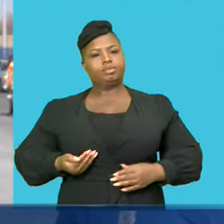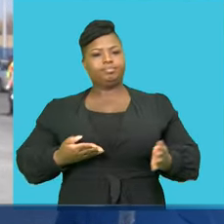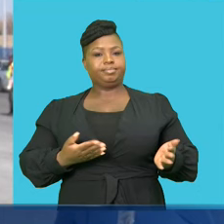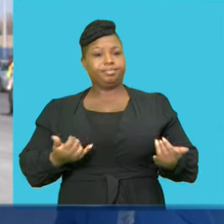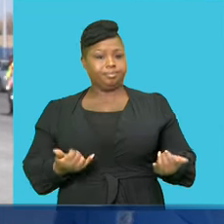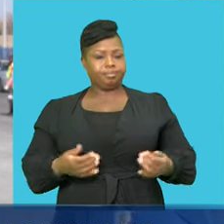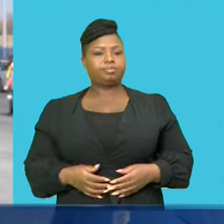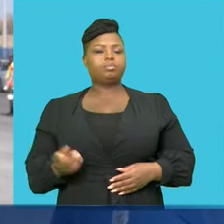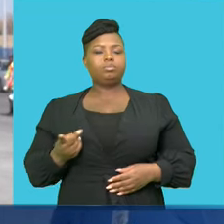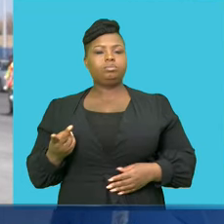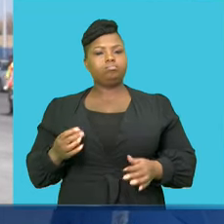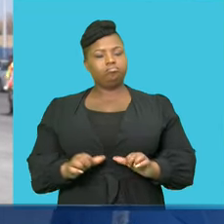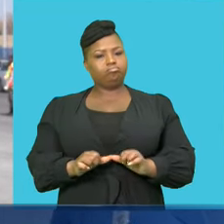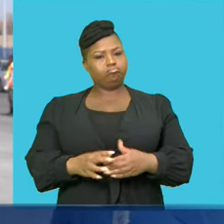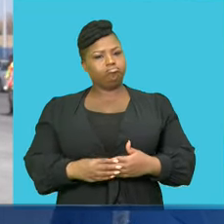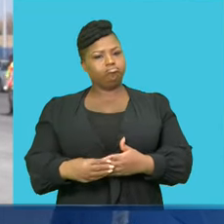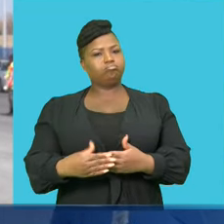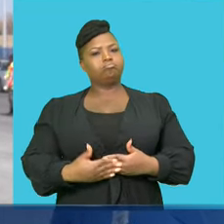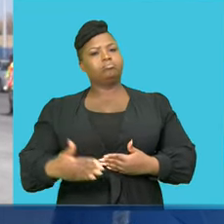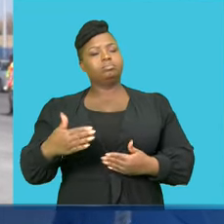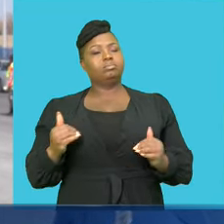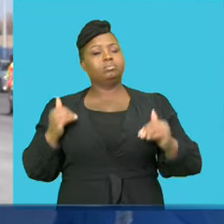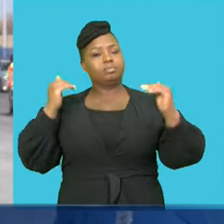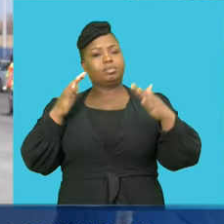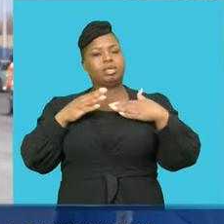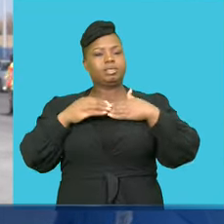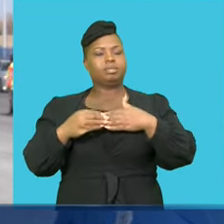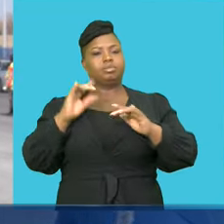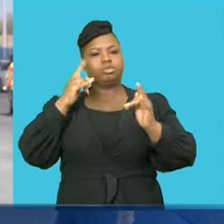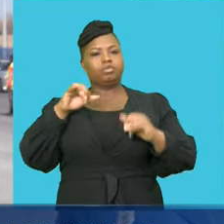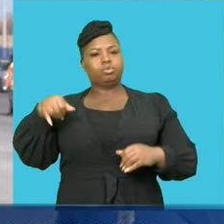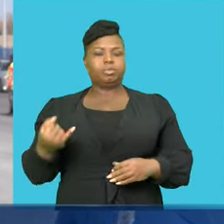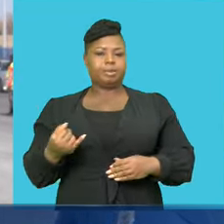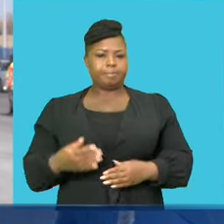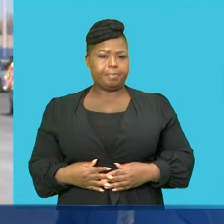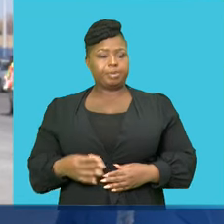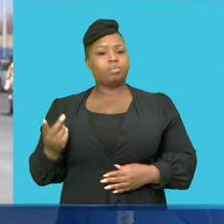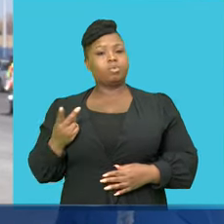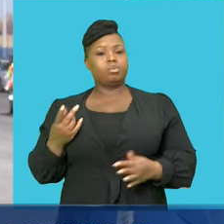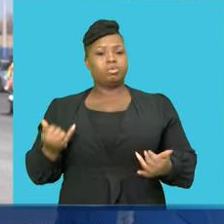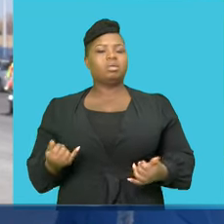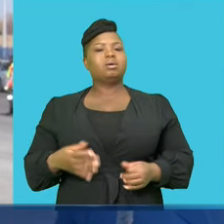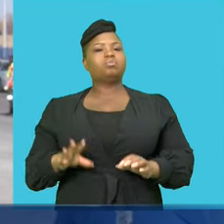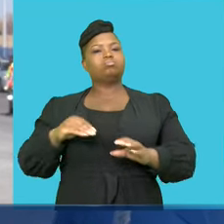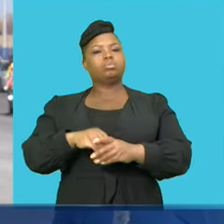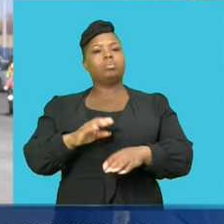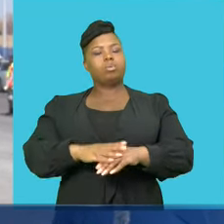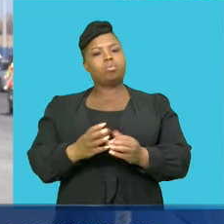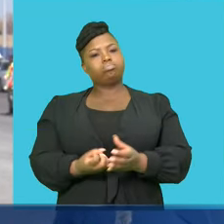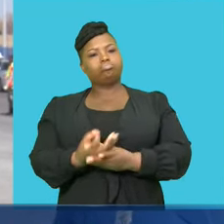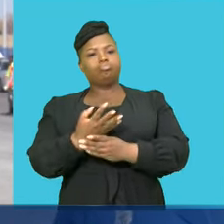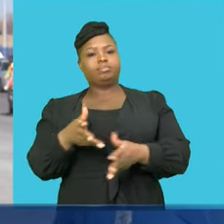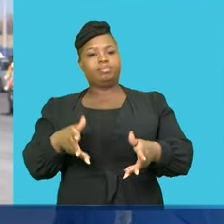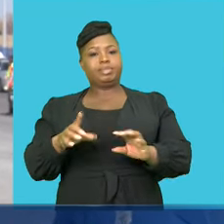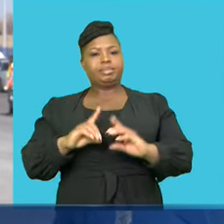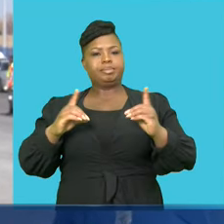table and taking them forward with the highest leadership in the city of Johannesburg in terms of the growth within the